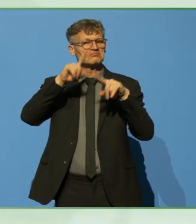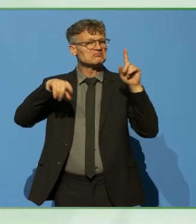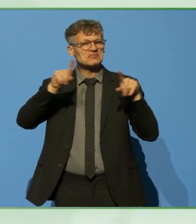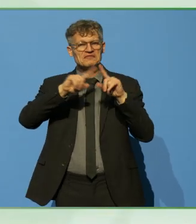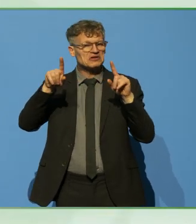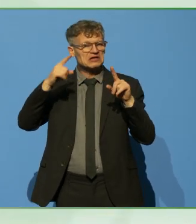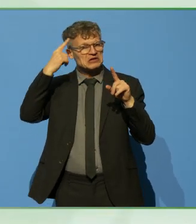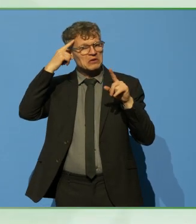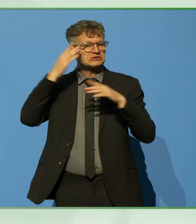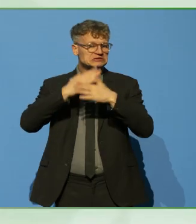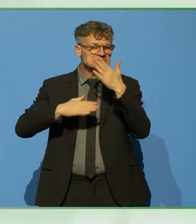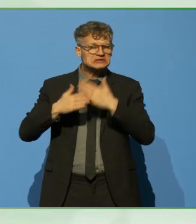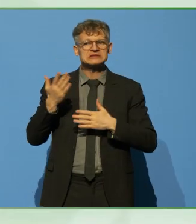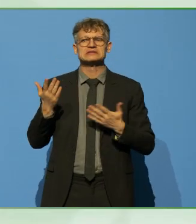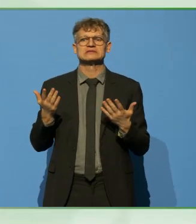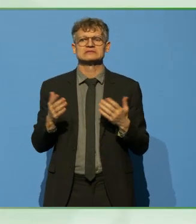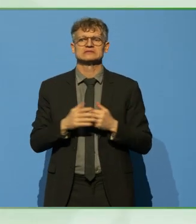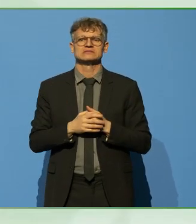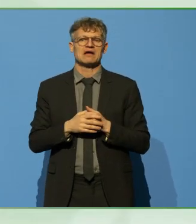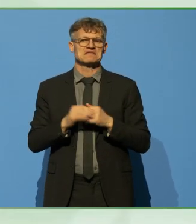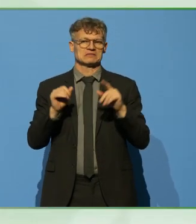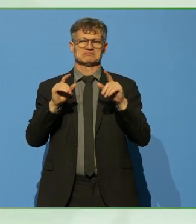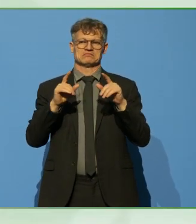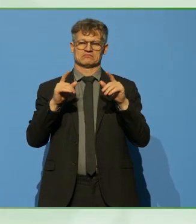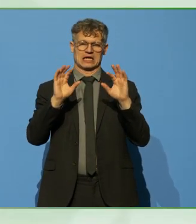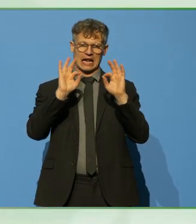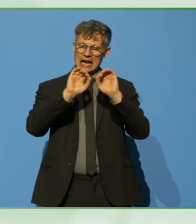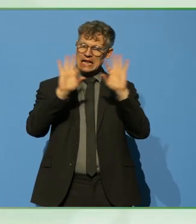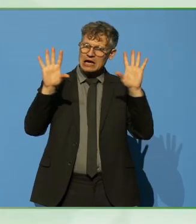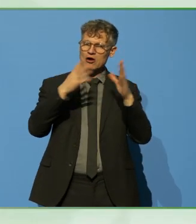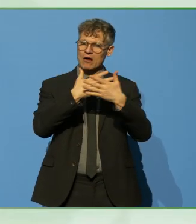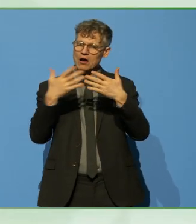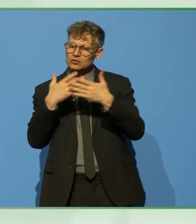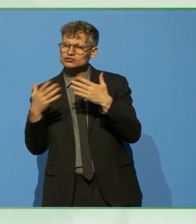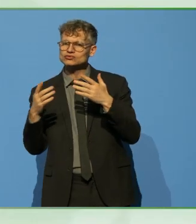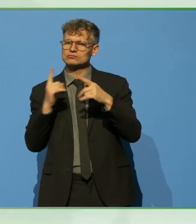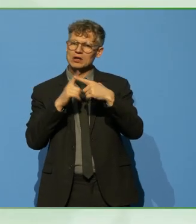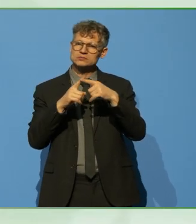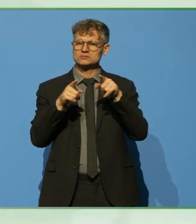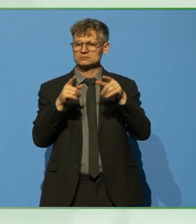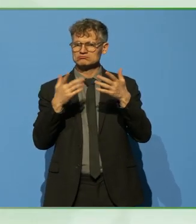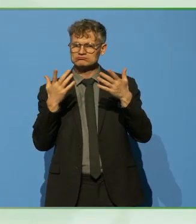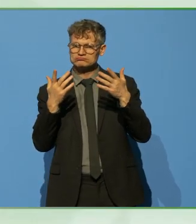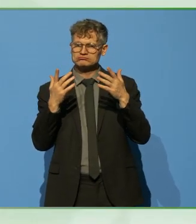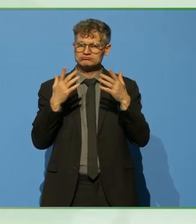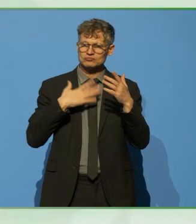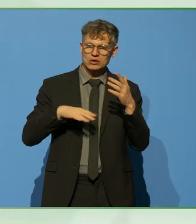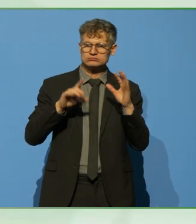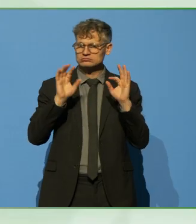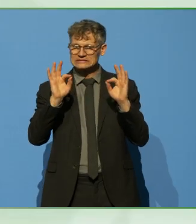make it easier for them. So, for example, confirmation screens to make sure that what you're paying is exactly what you're